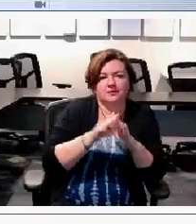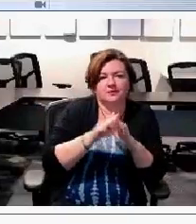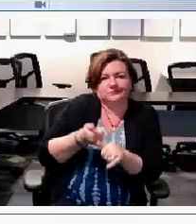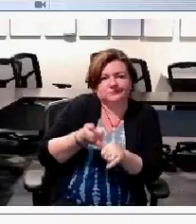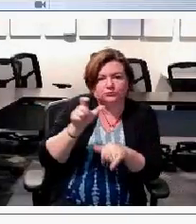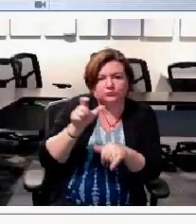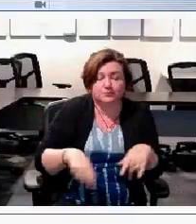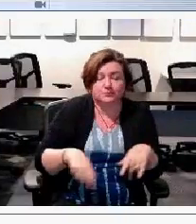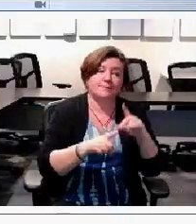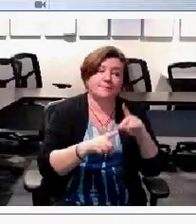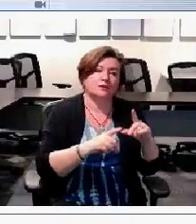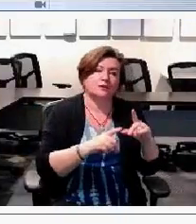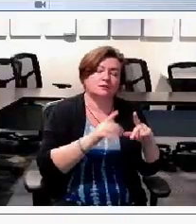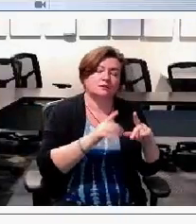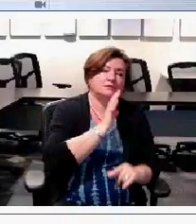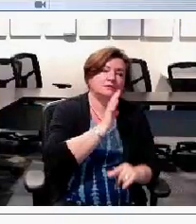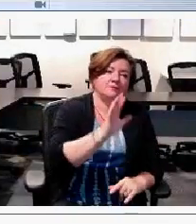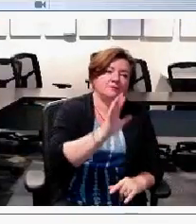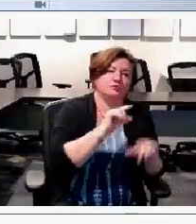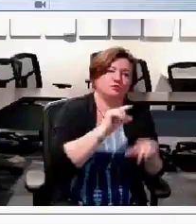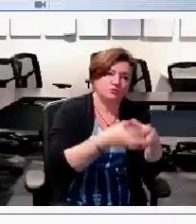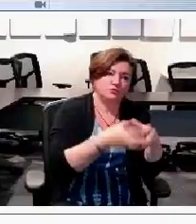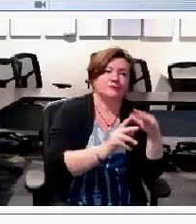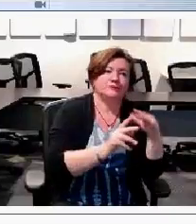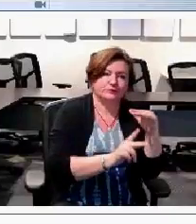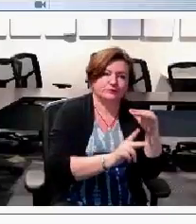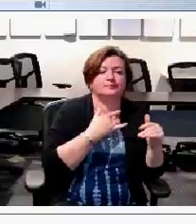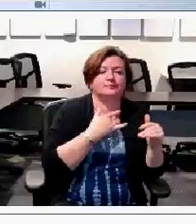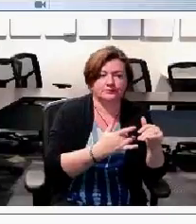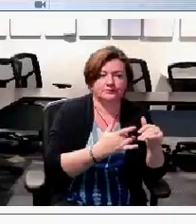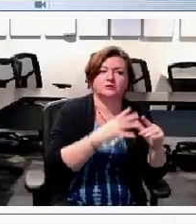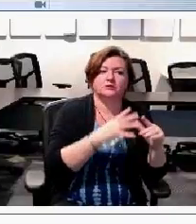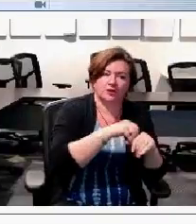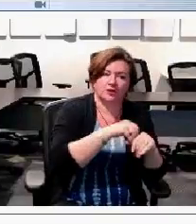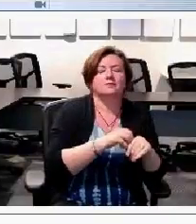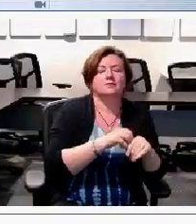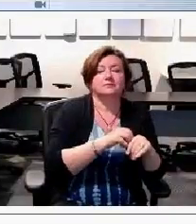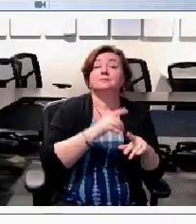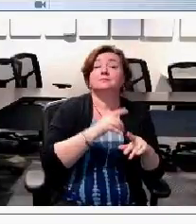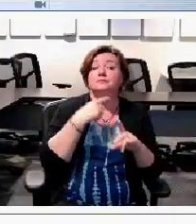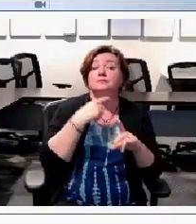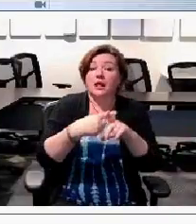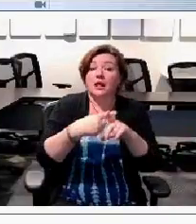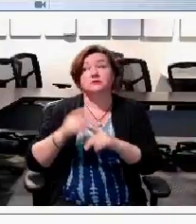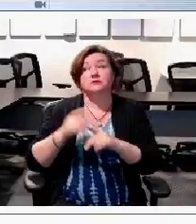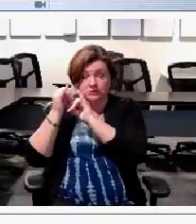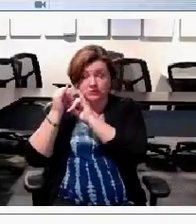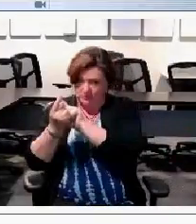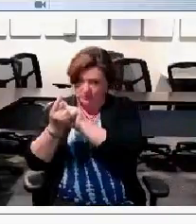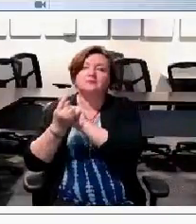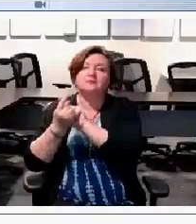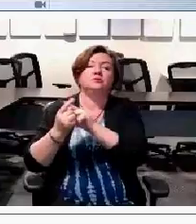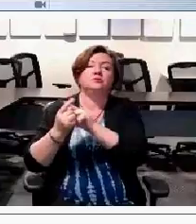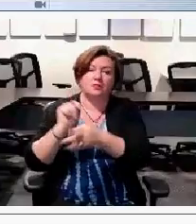week, and those children are continuing in their individual therapy sessions. And of course, all of that